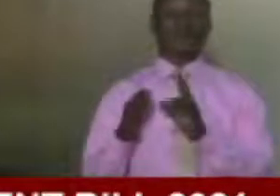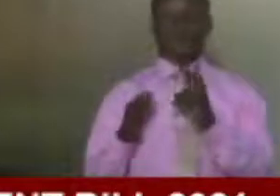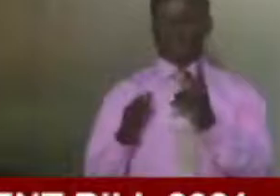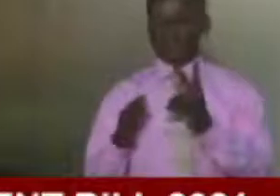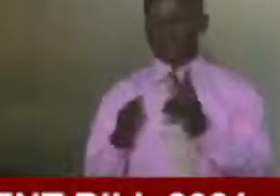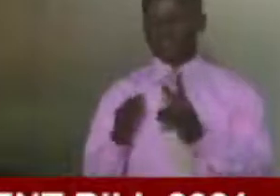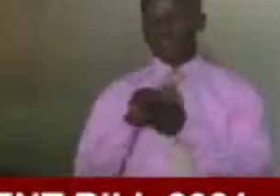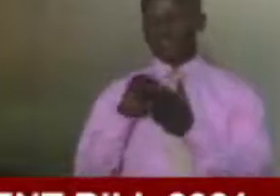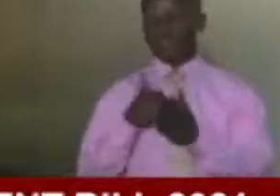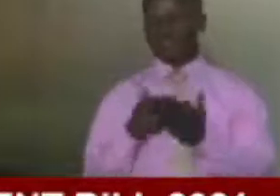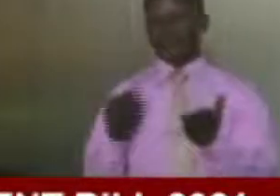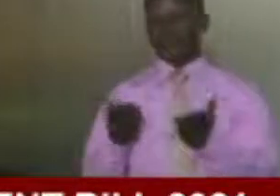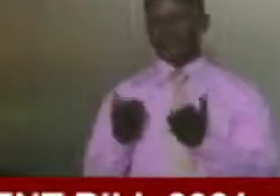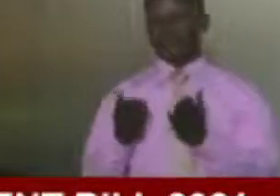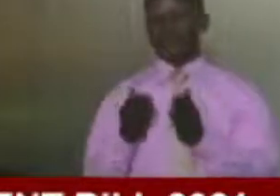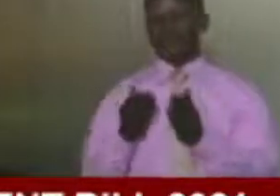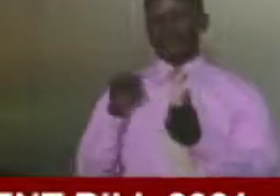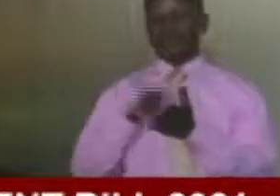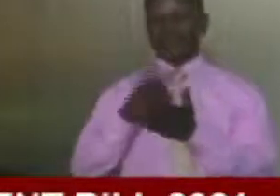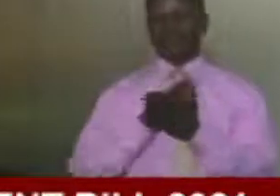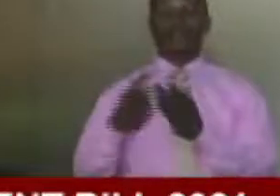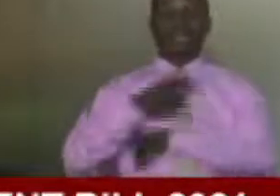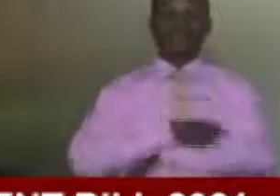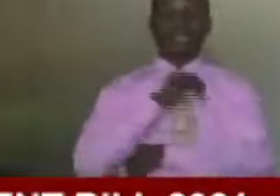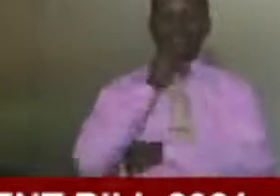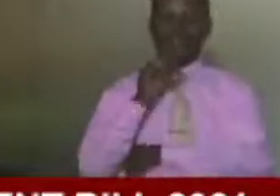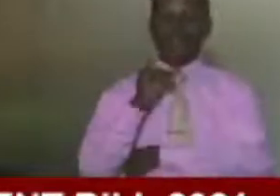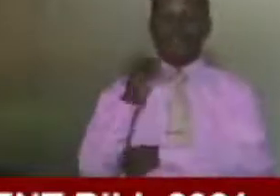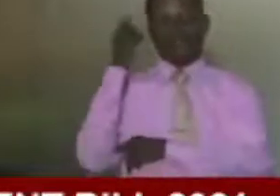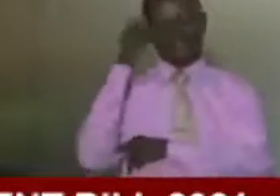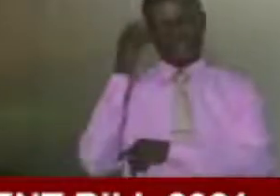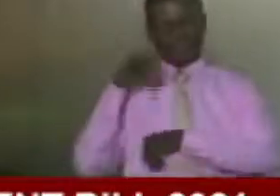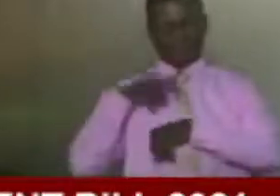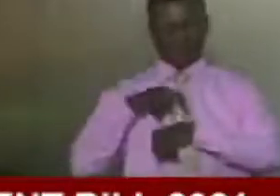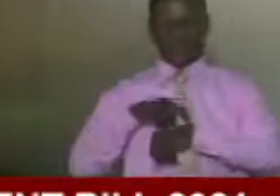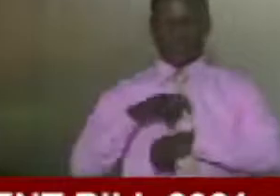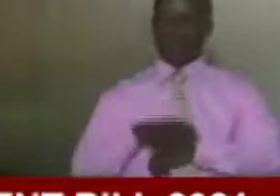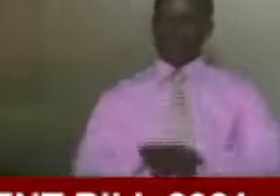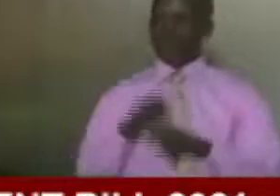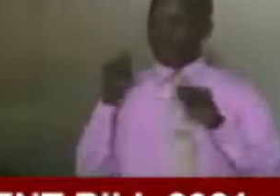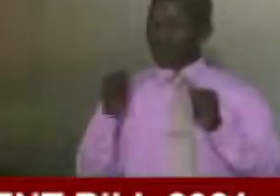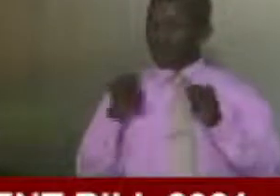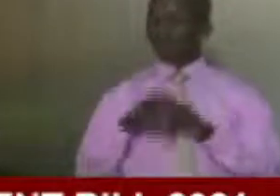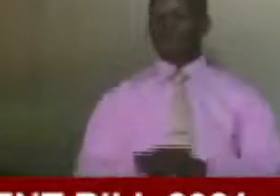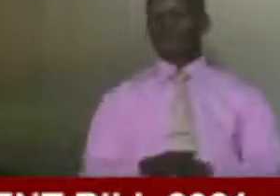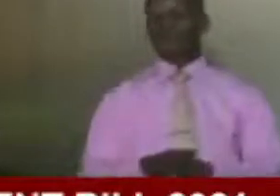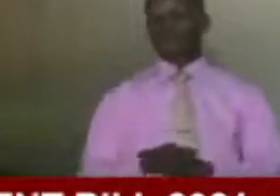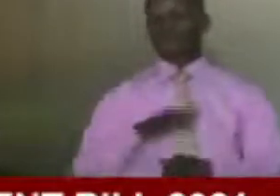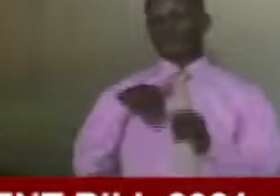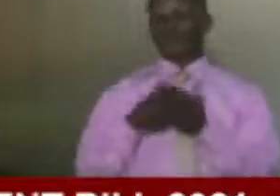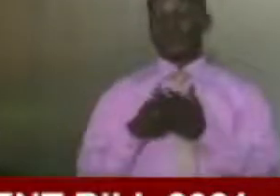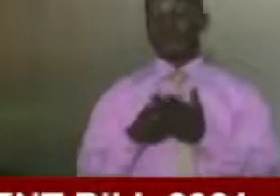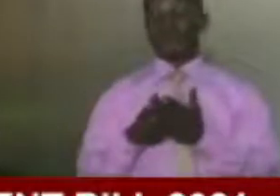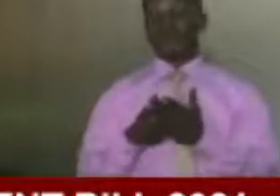that we seem to have here today, is the sense of urgency and the fact that all hands need to be on deck